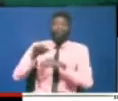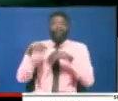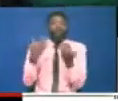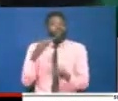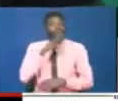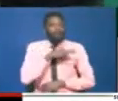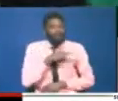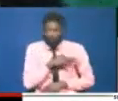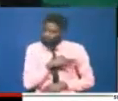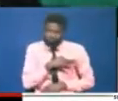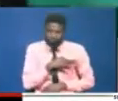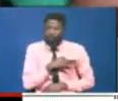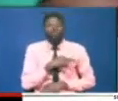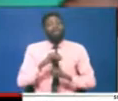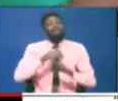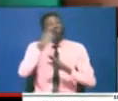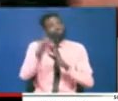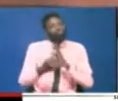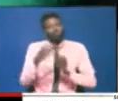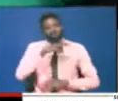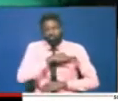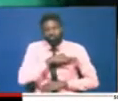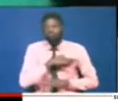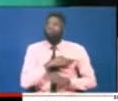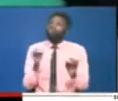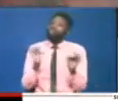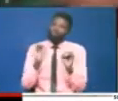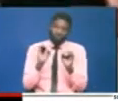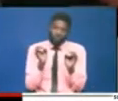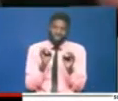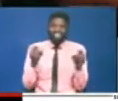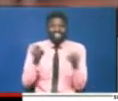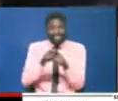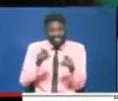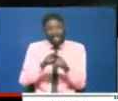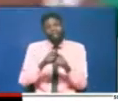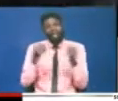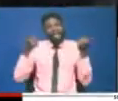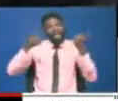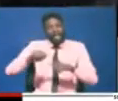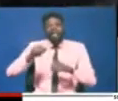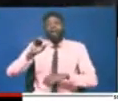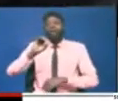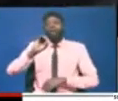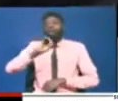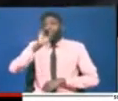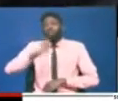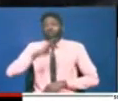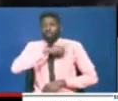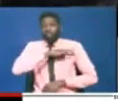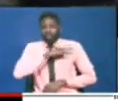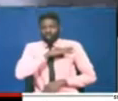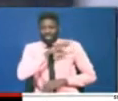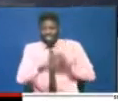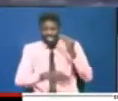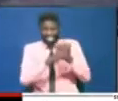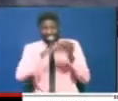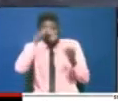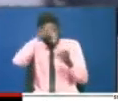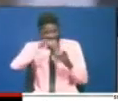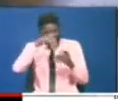any insurance premium or premium-based or related commission specified in the Insurance Act or